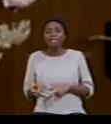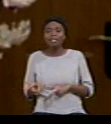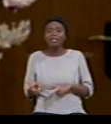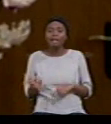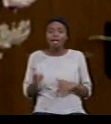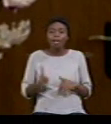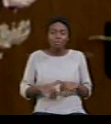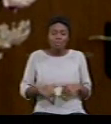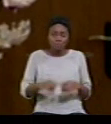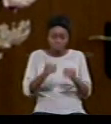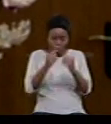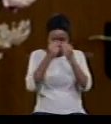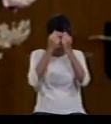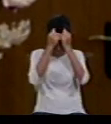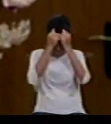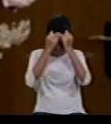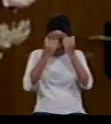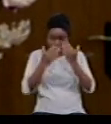ready to